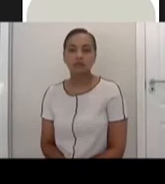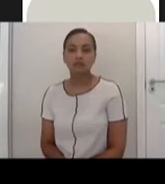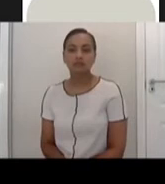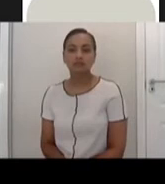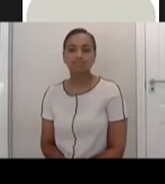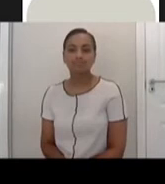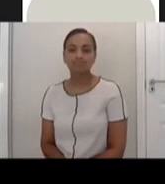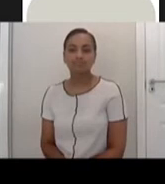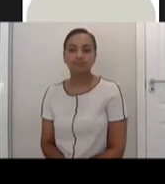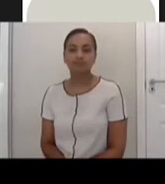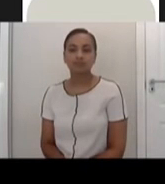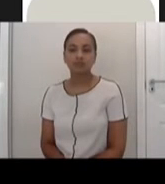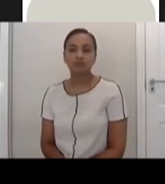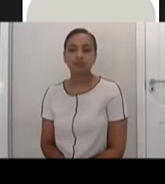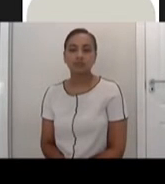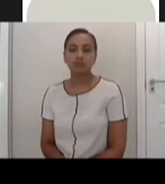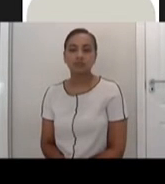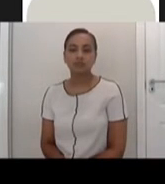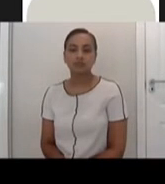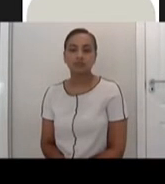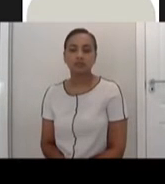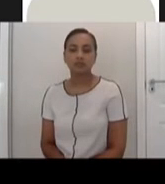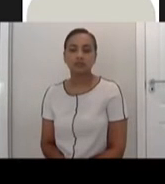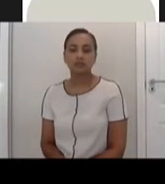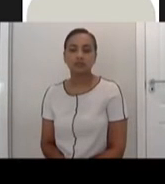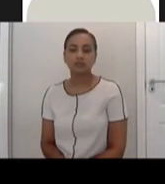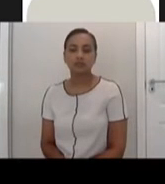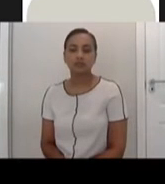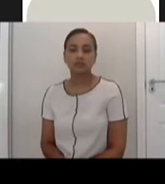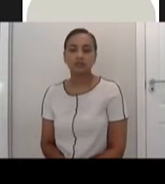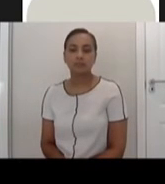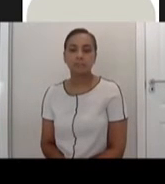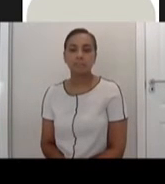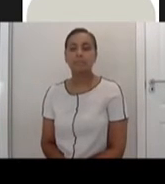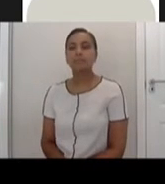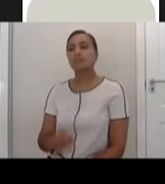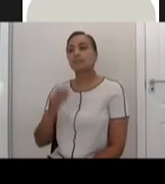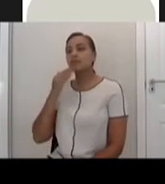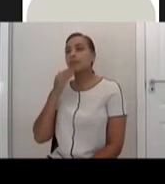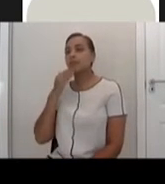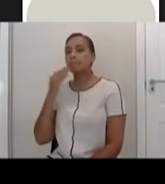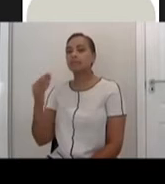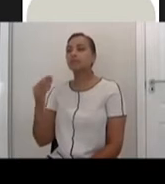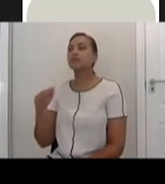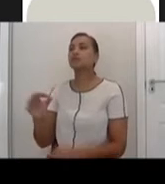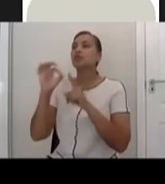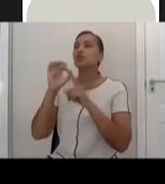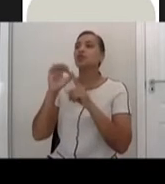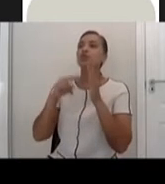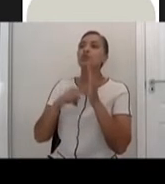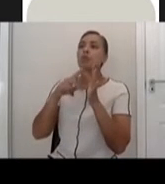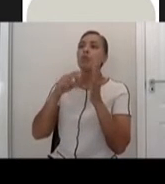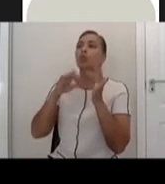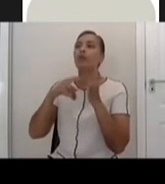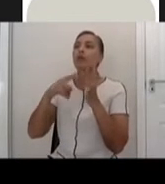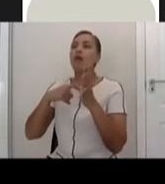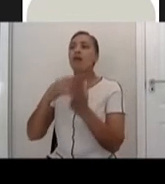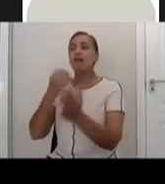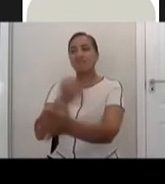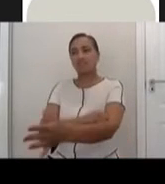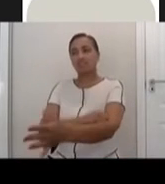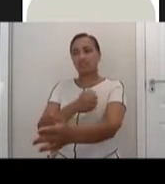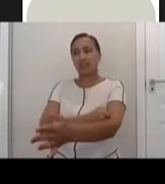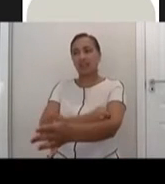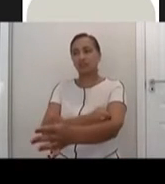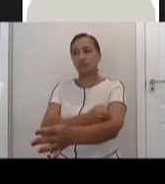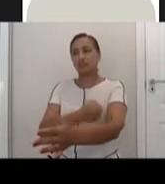Doesn't help. Okay, let's move on then. So please, next question, please, can we have pneumonia vaccinations